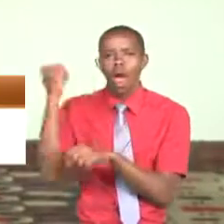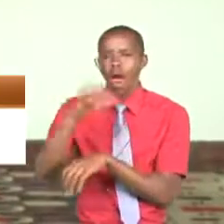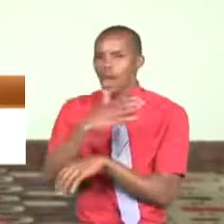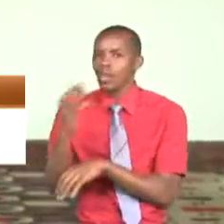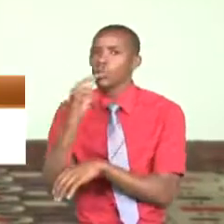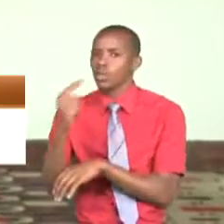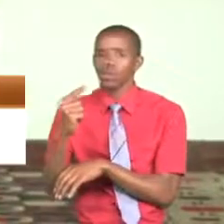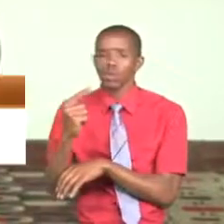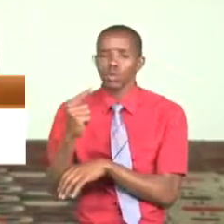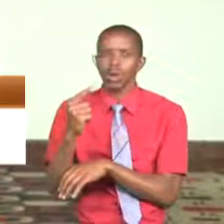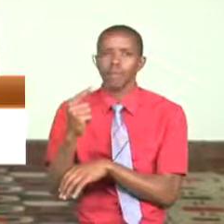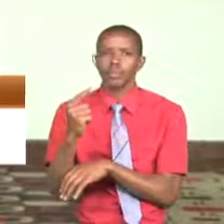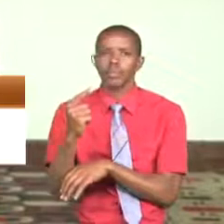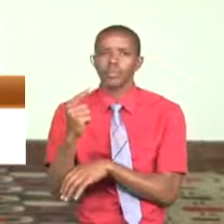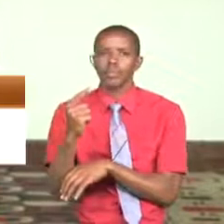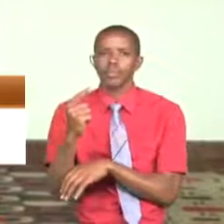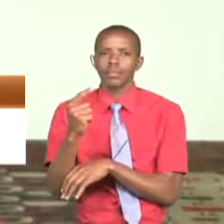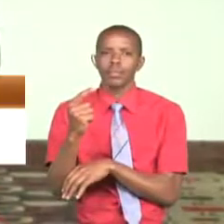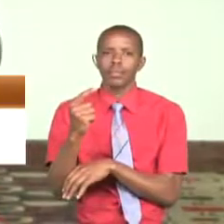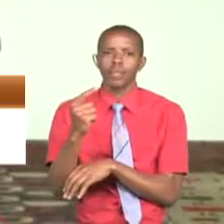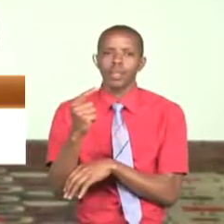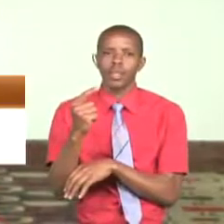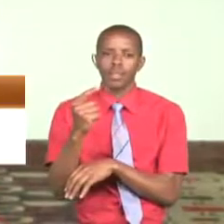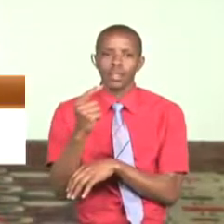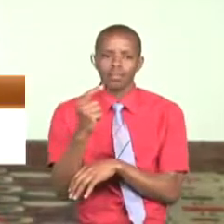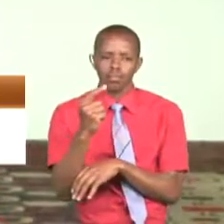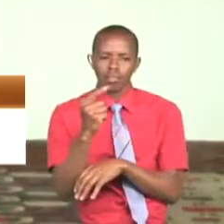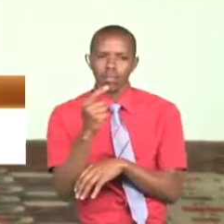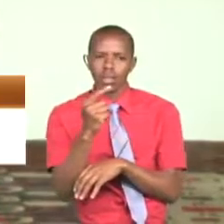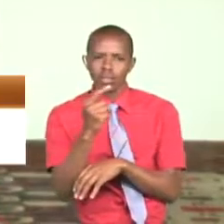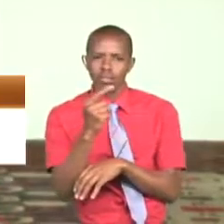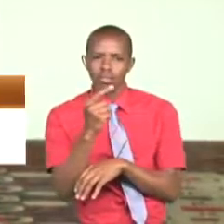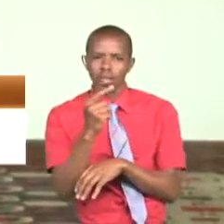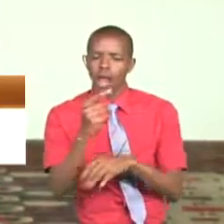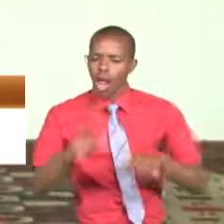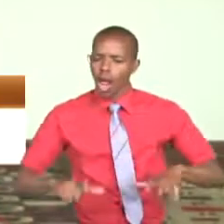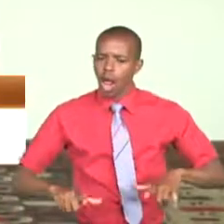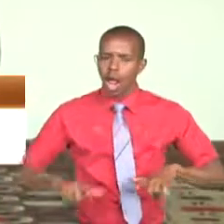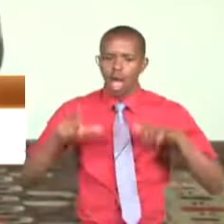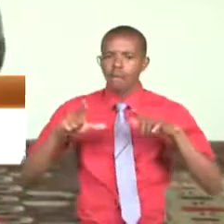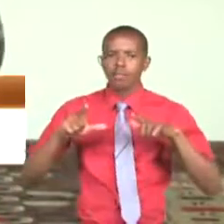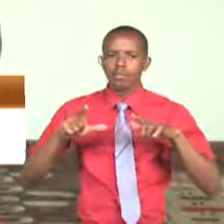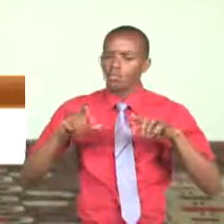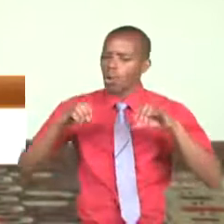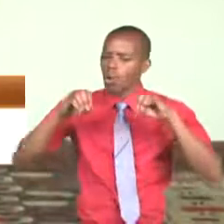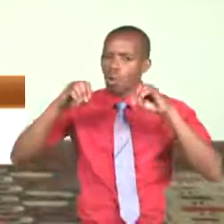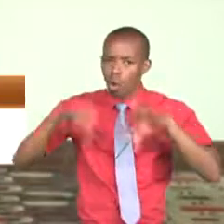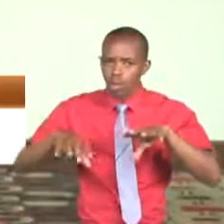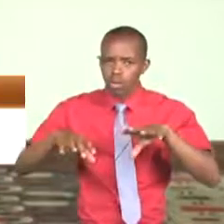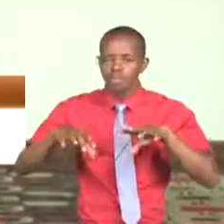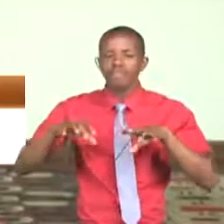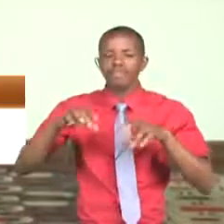ensure that they circumvent. And as a result, lives have been lost,